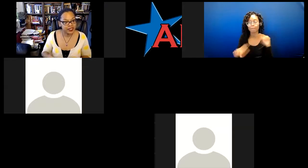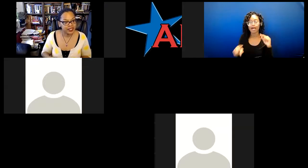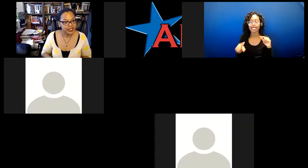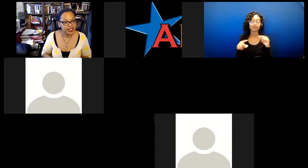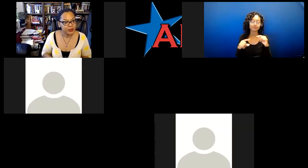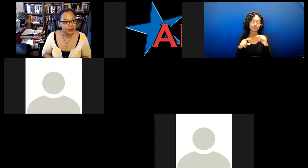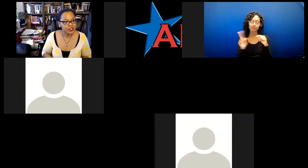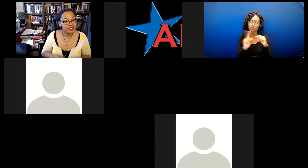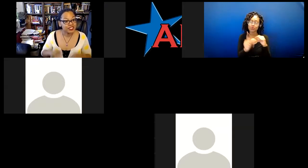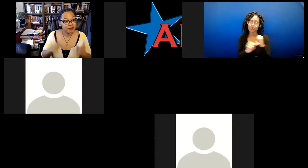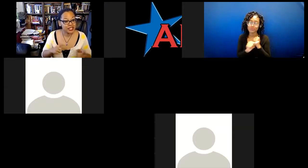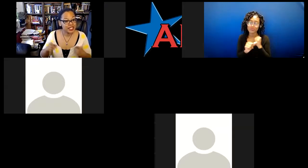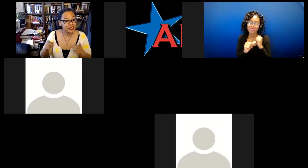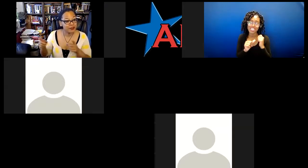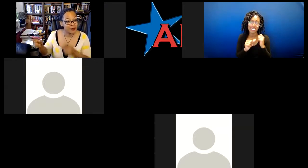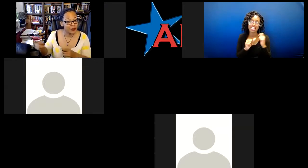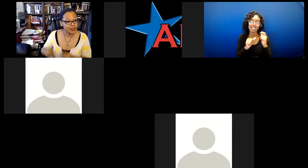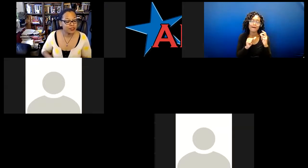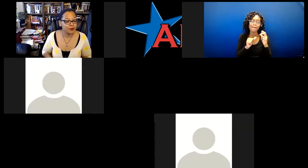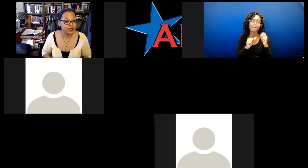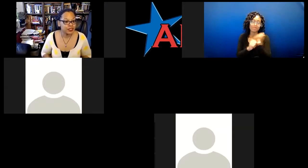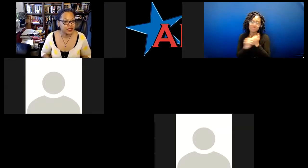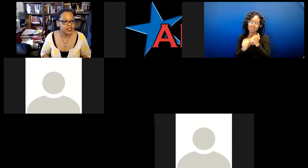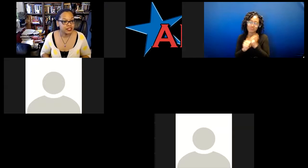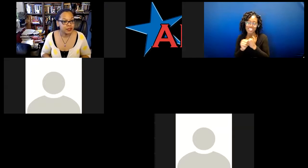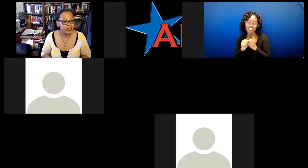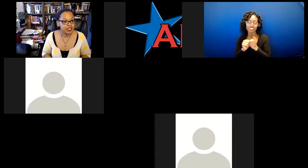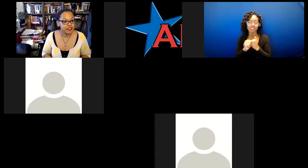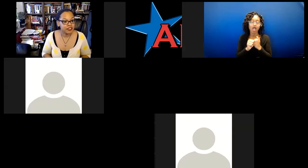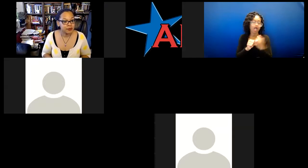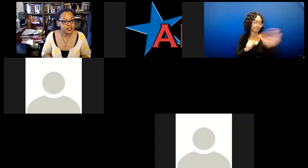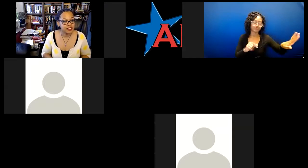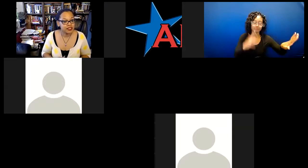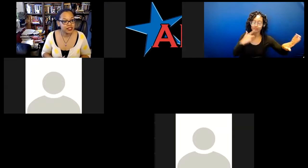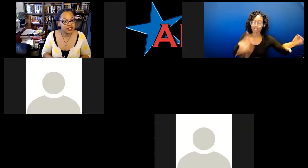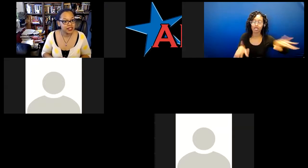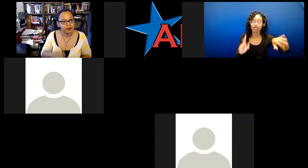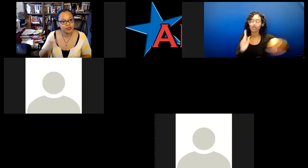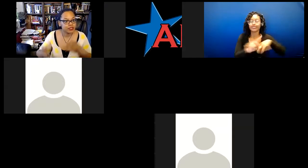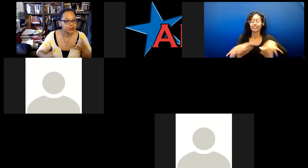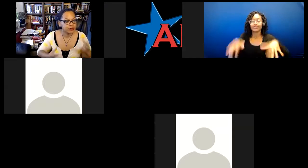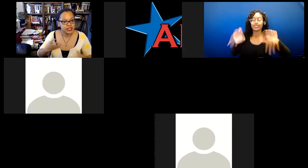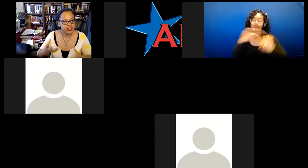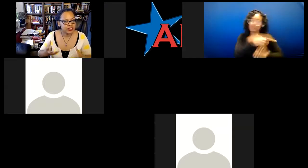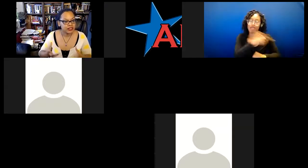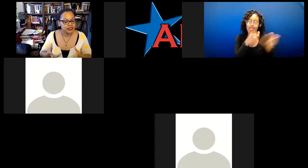threat is when we start speaking for someone, especially if it's because they are not able